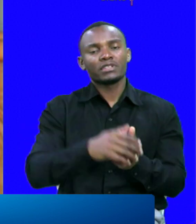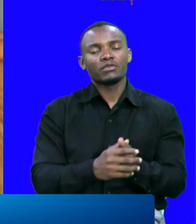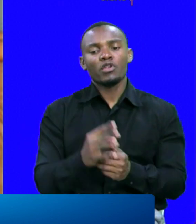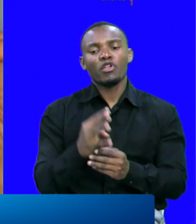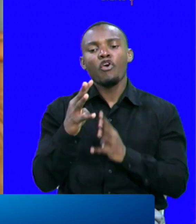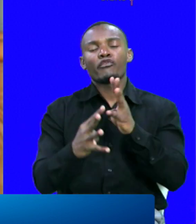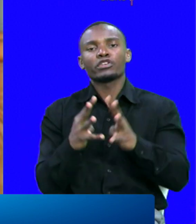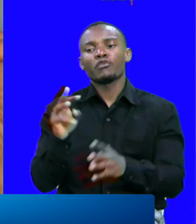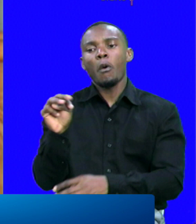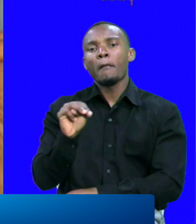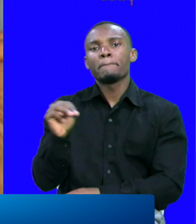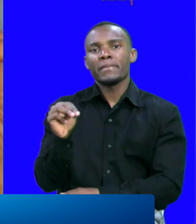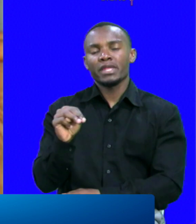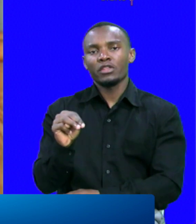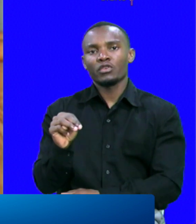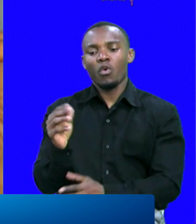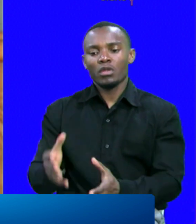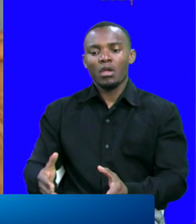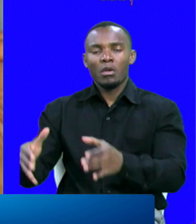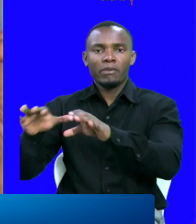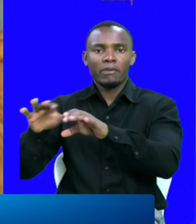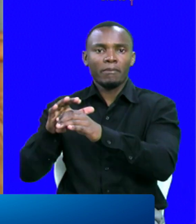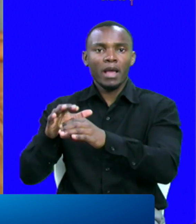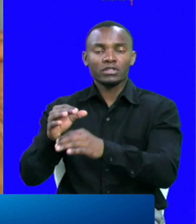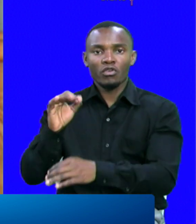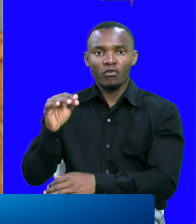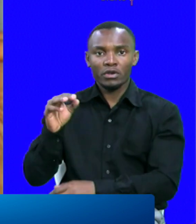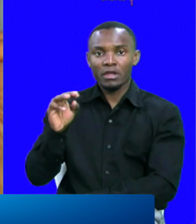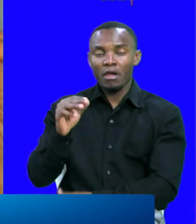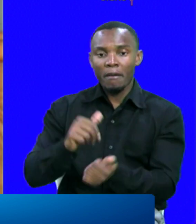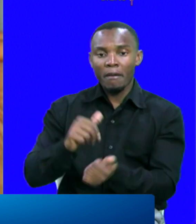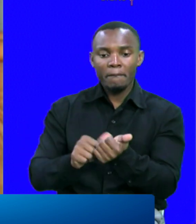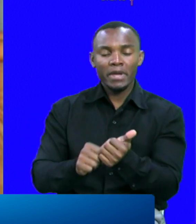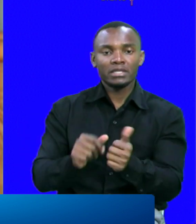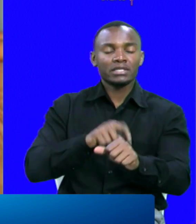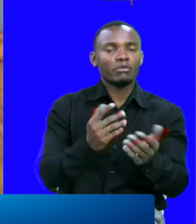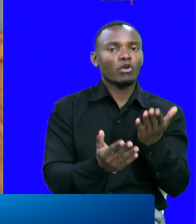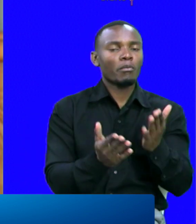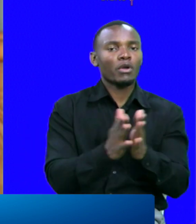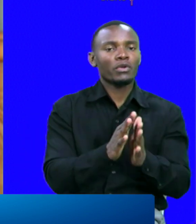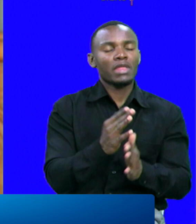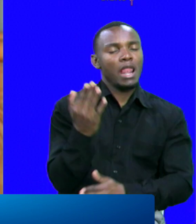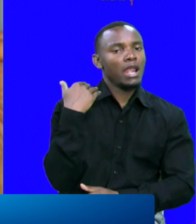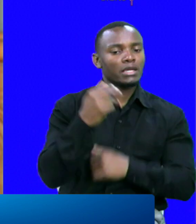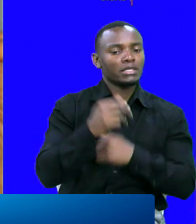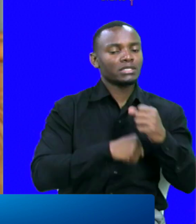year, better than the last several years. We